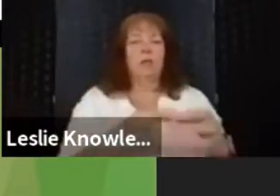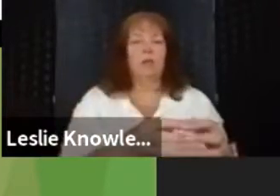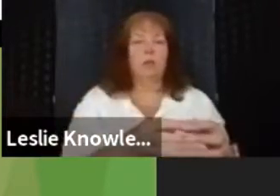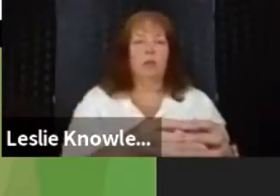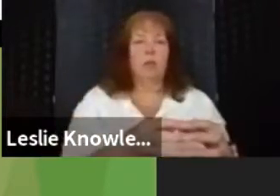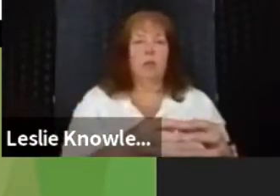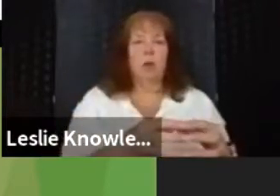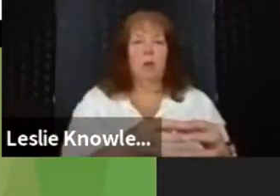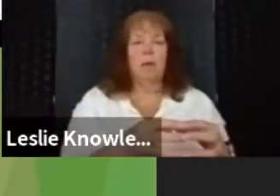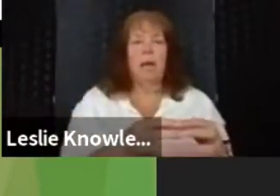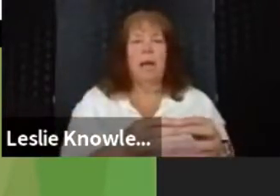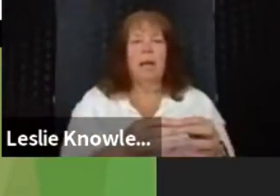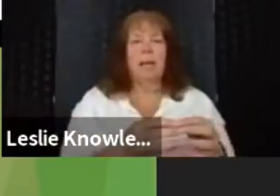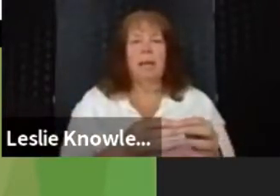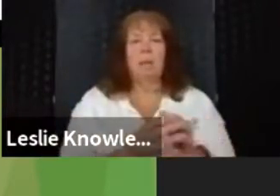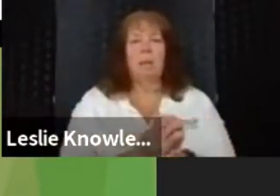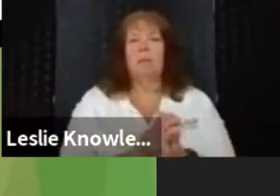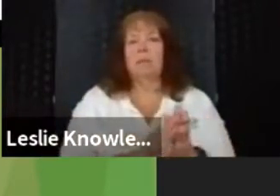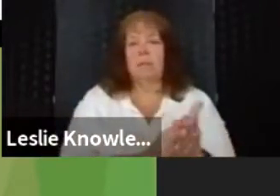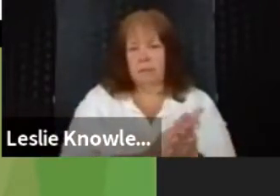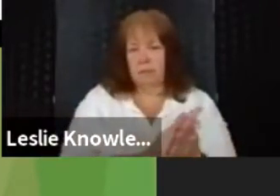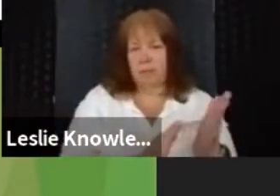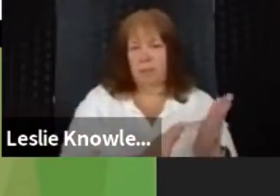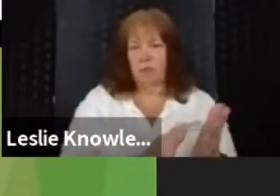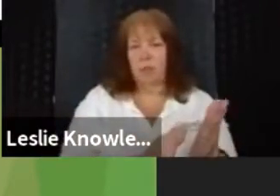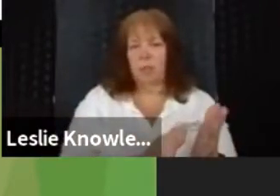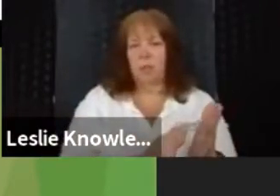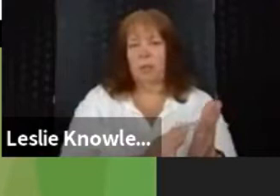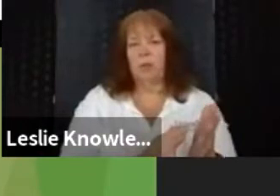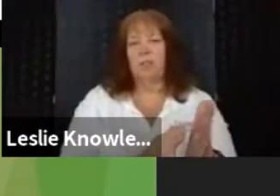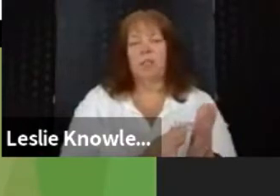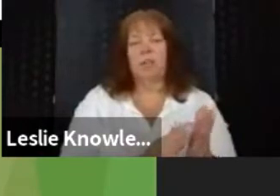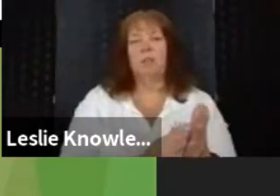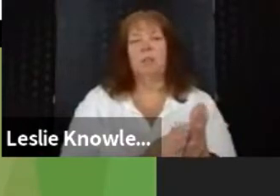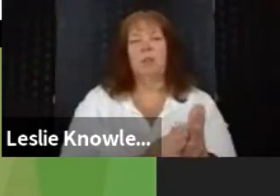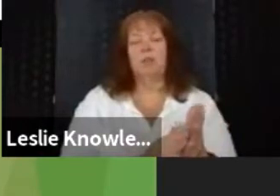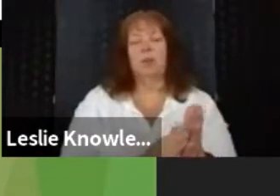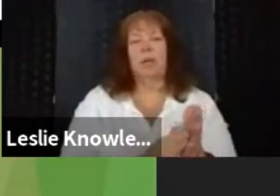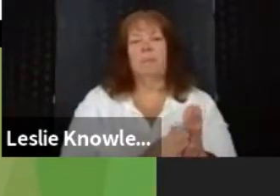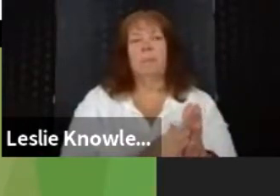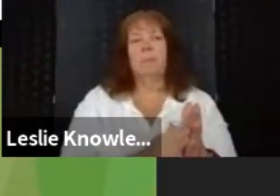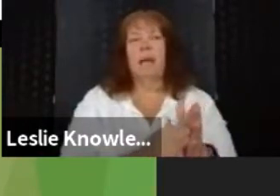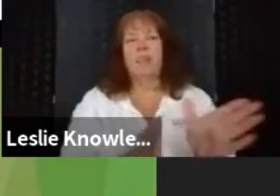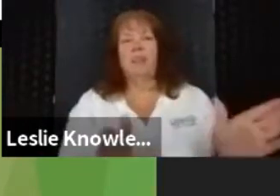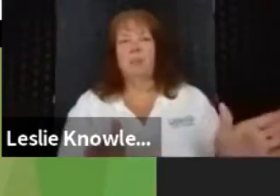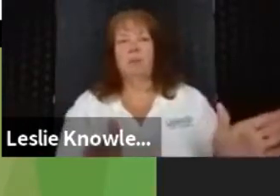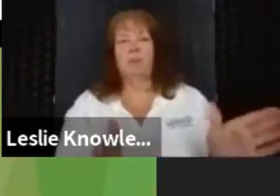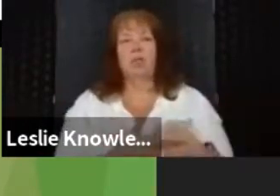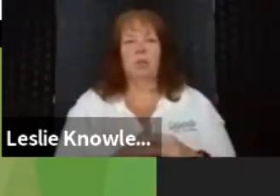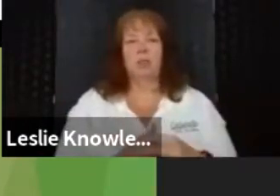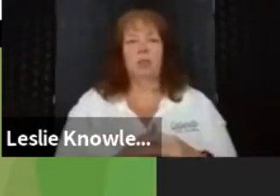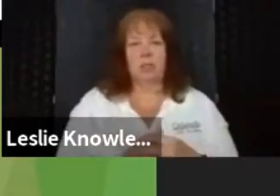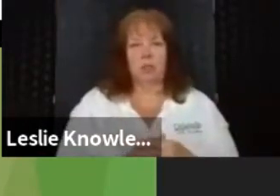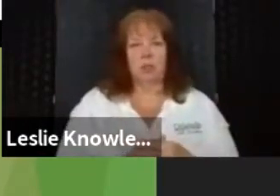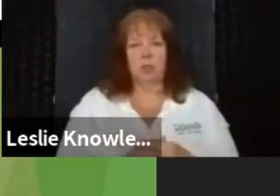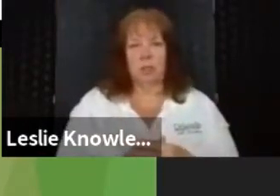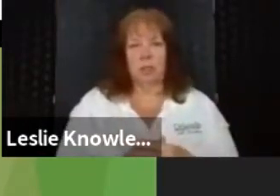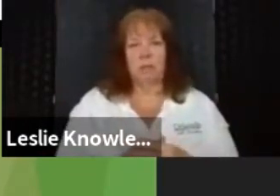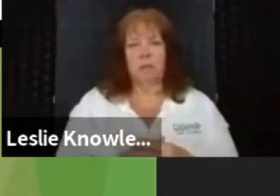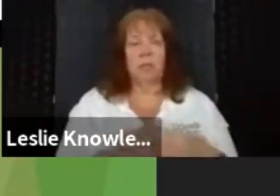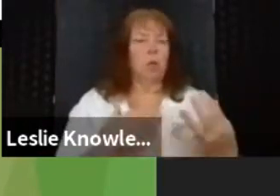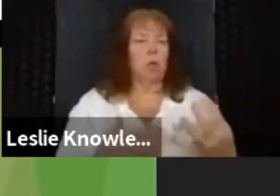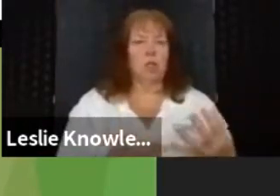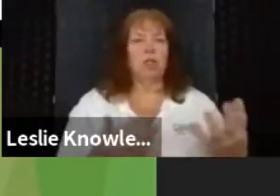you transfer to UNO and get the interdisciplinary studies degree, and that is more of a general studies